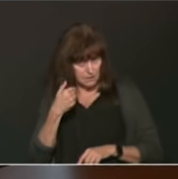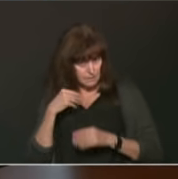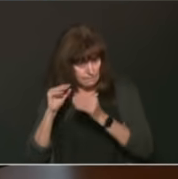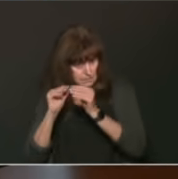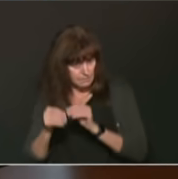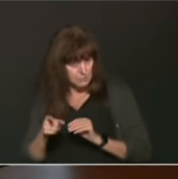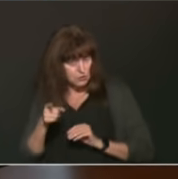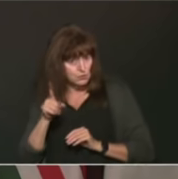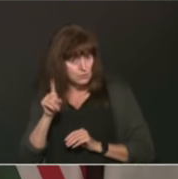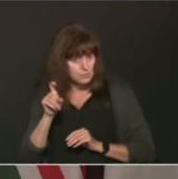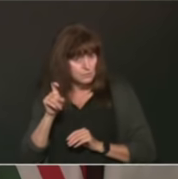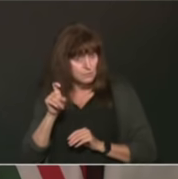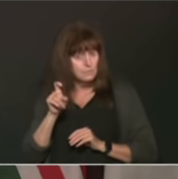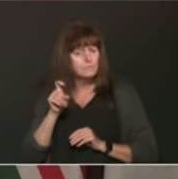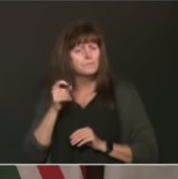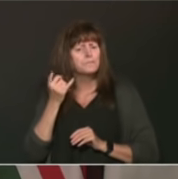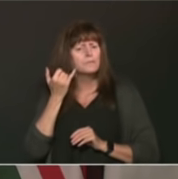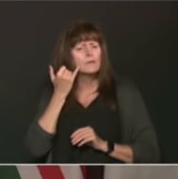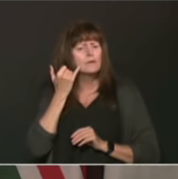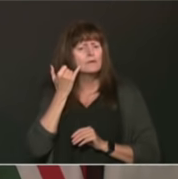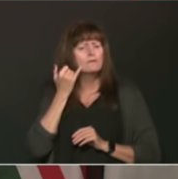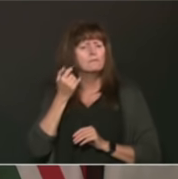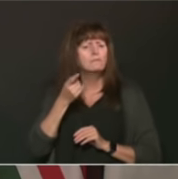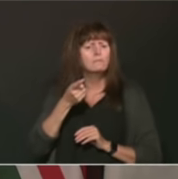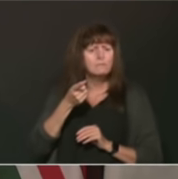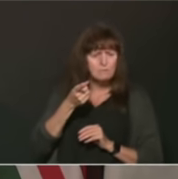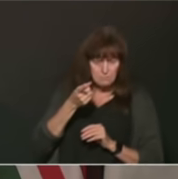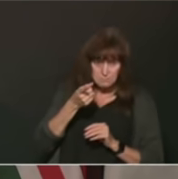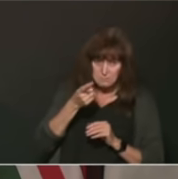please answer in French. Okay, so